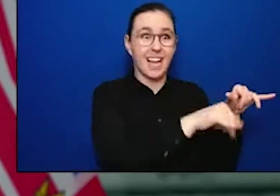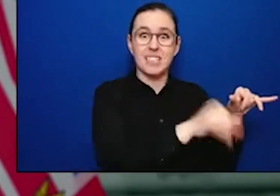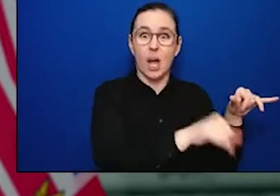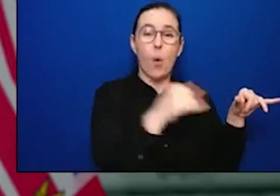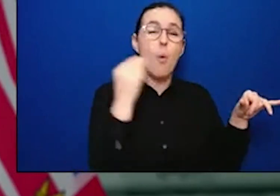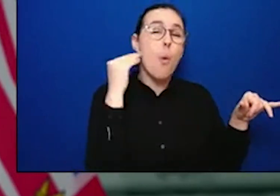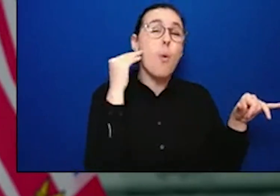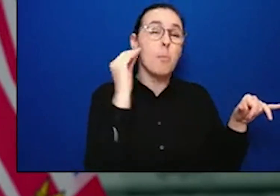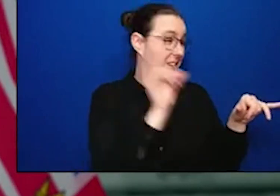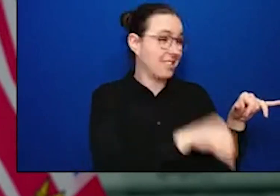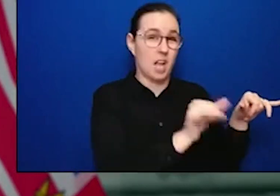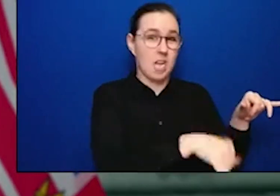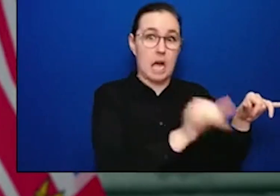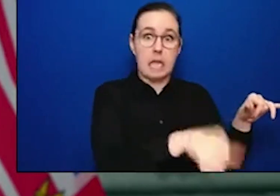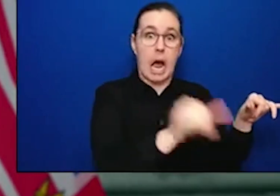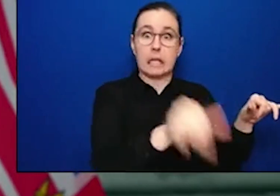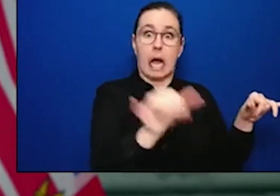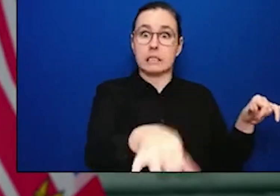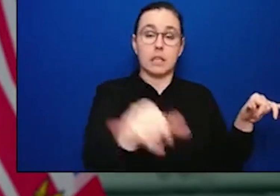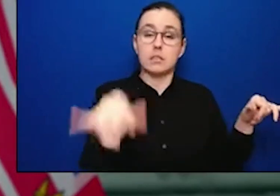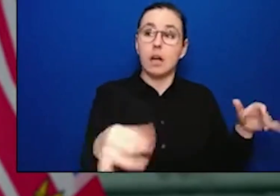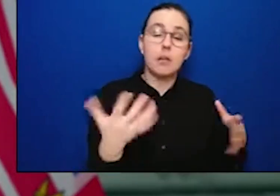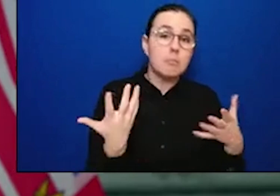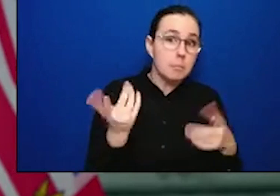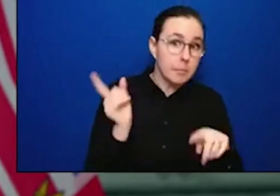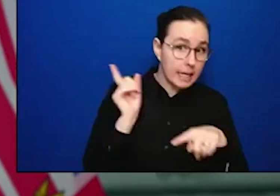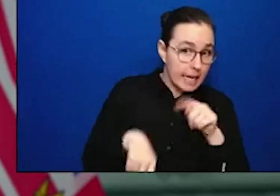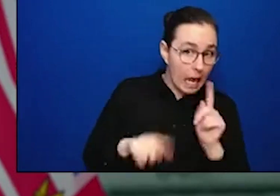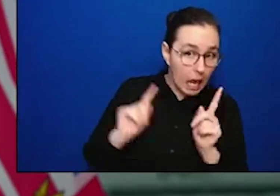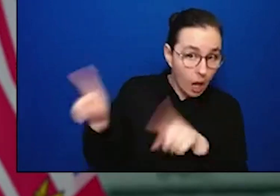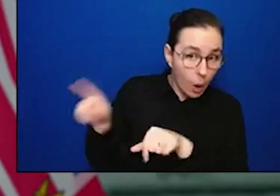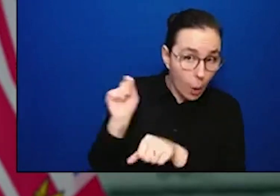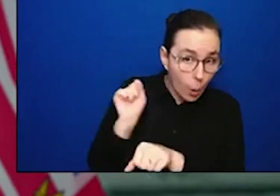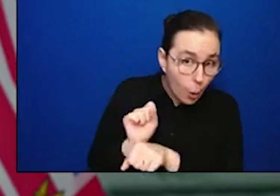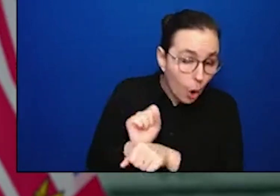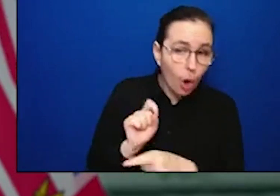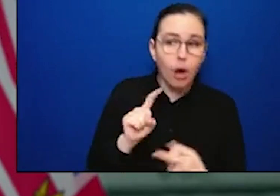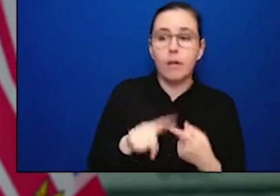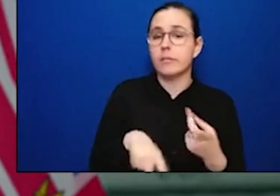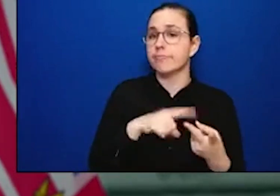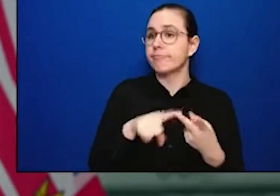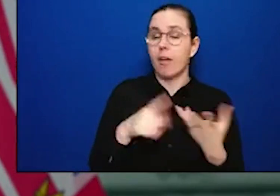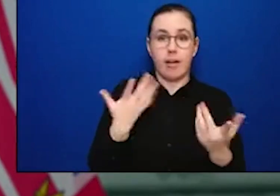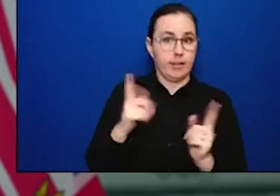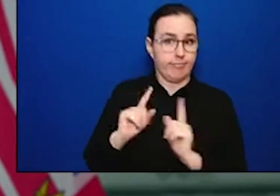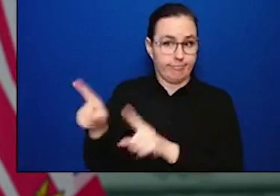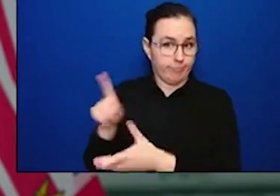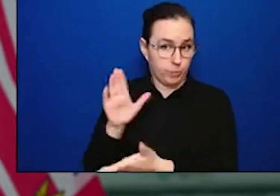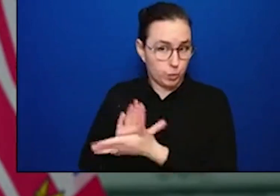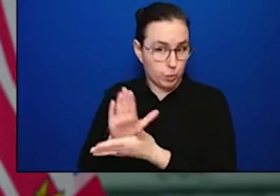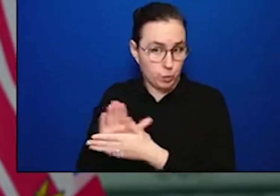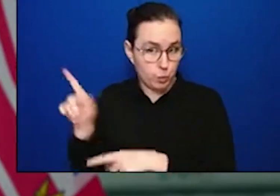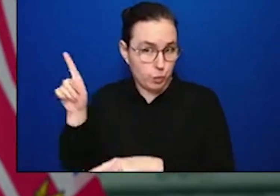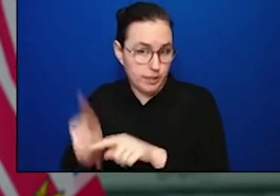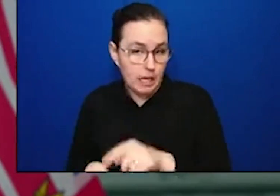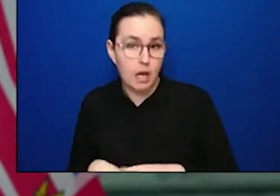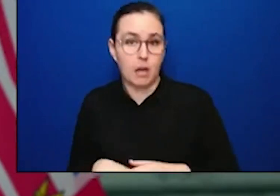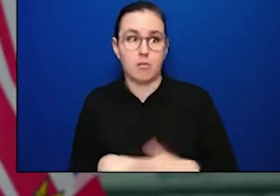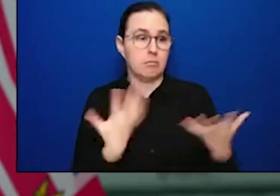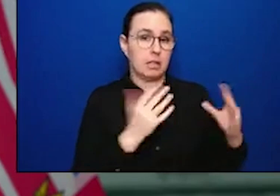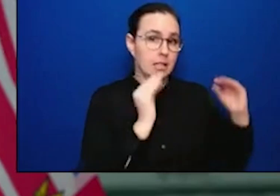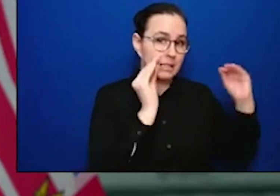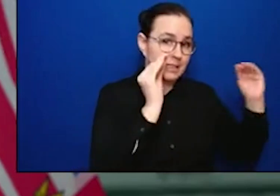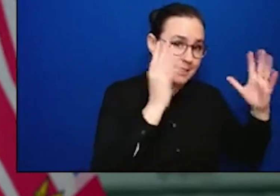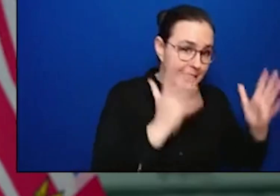able to go to work because they're ill. And for most of us, thankfully, because of our vaccinations, that will be a mostly mild